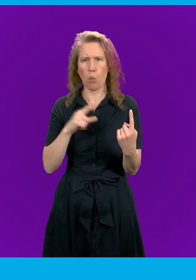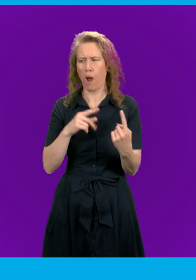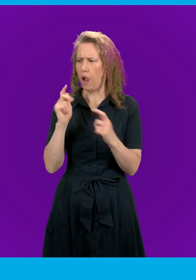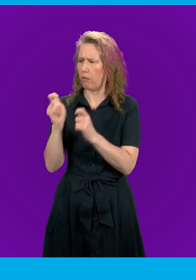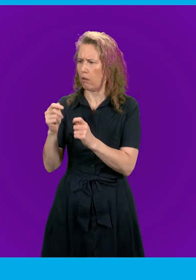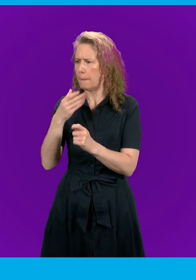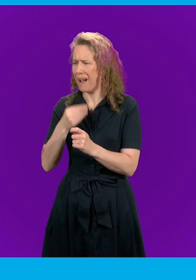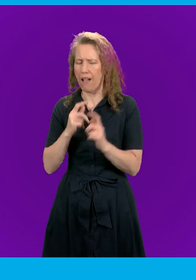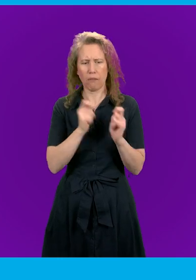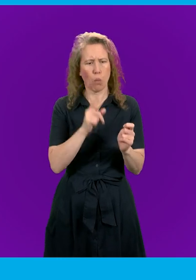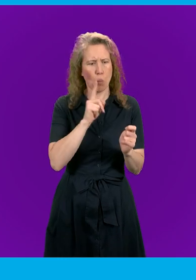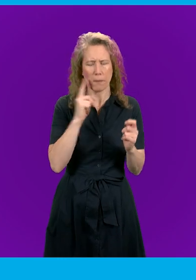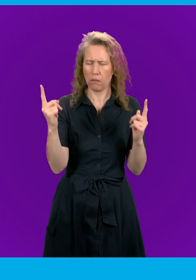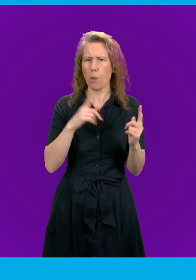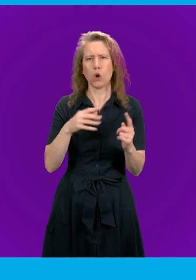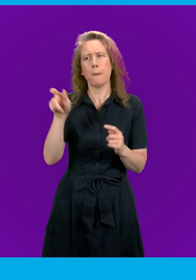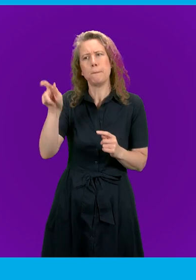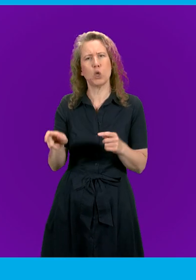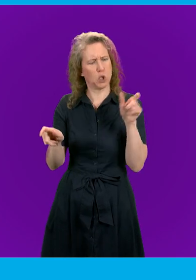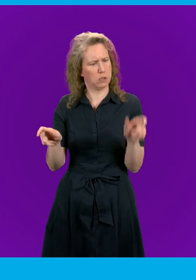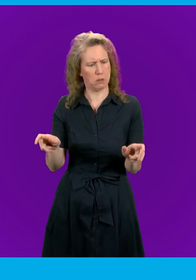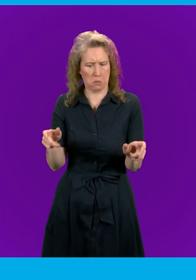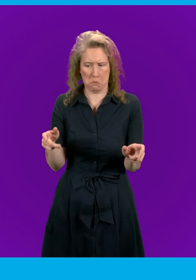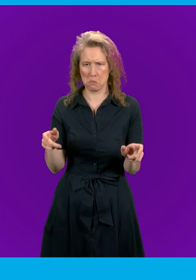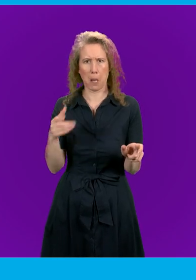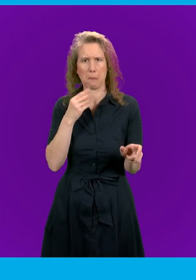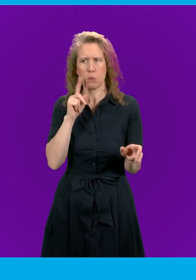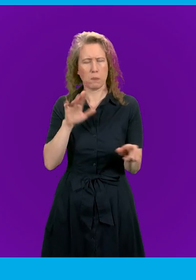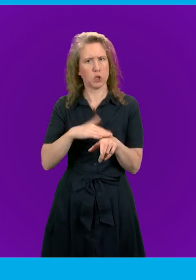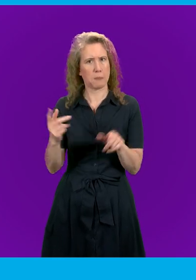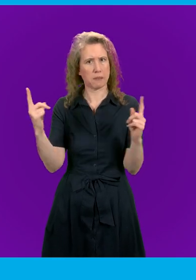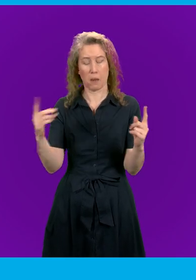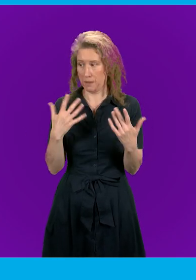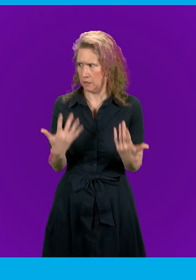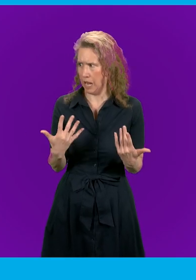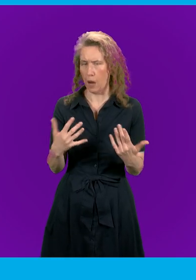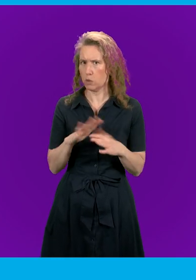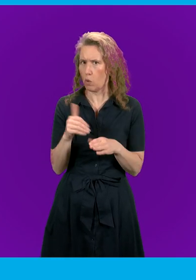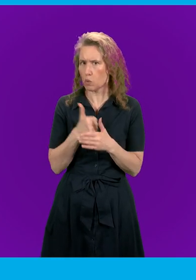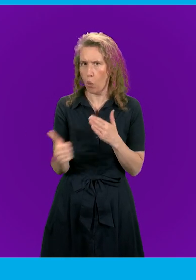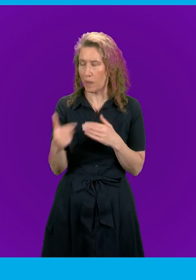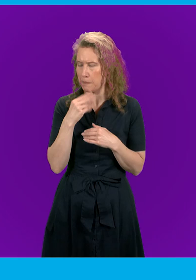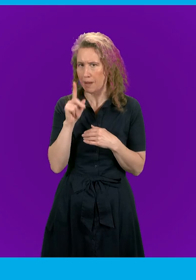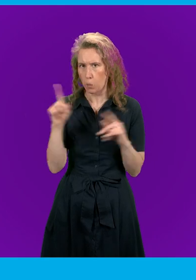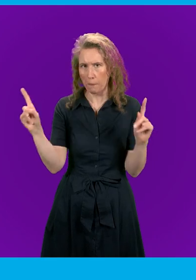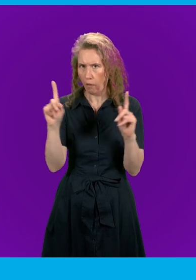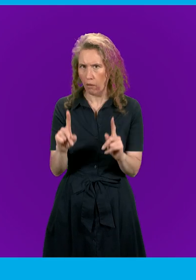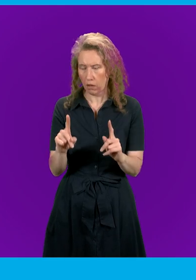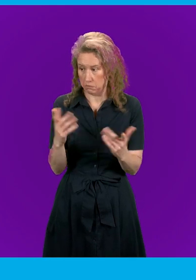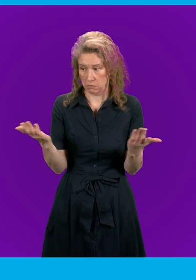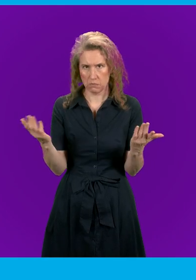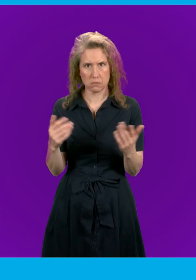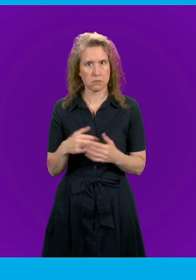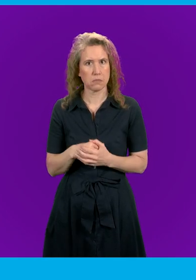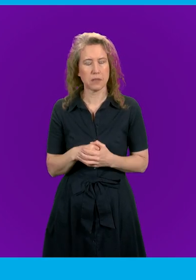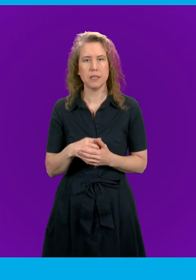man and woman? Because in this day and age, it's not always man and woman. So I